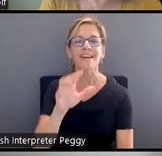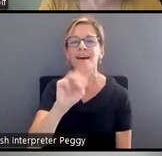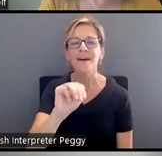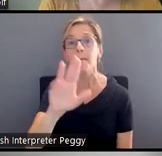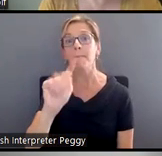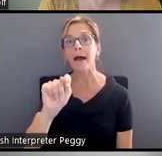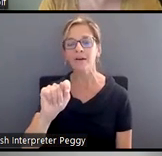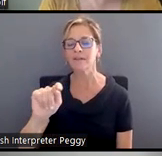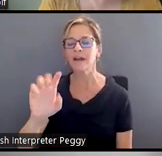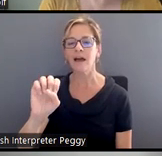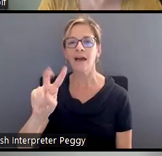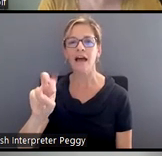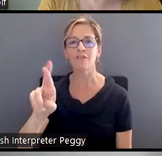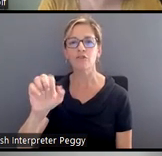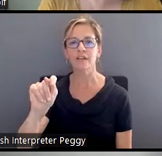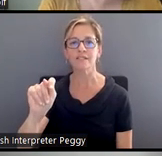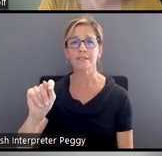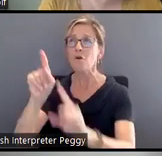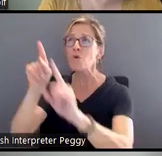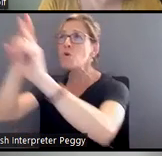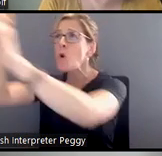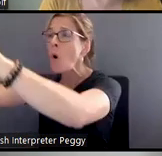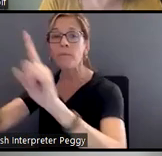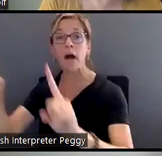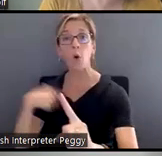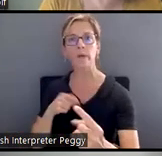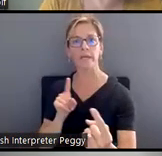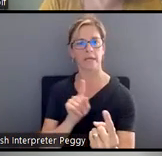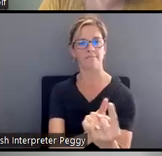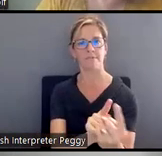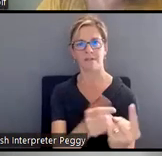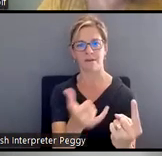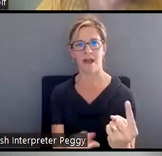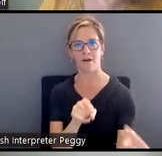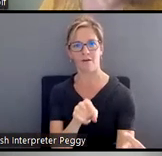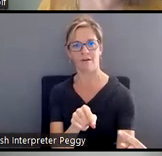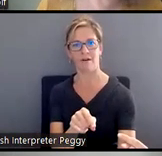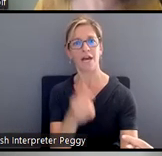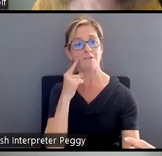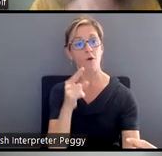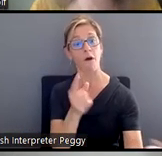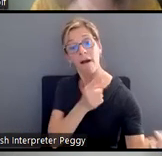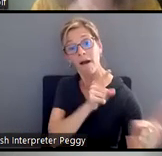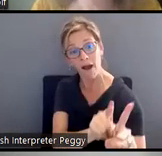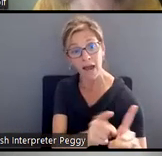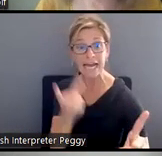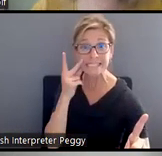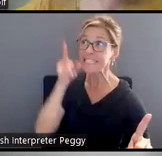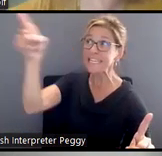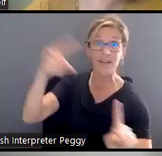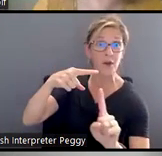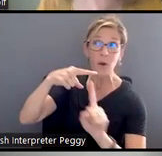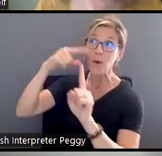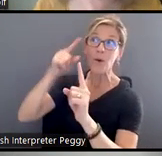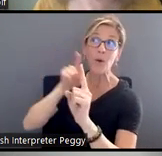going to start by meeting them where they are and helping them see the journey. Many people do not feel that the